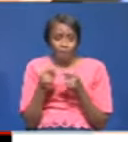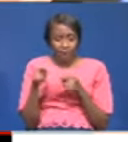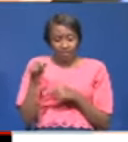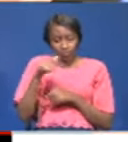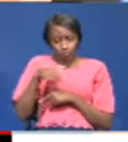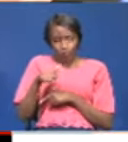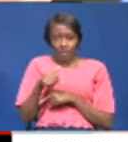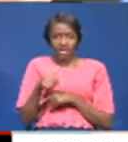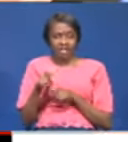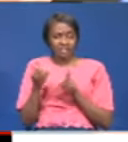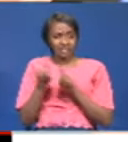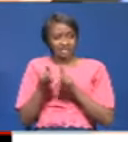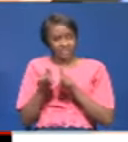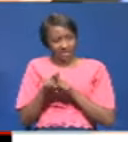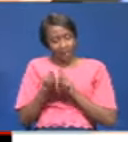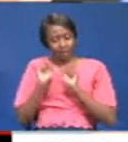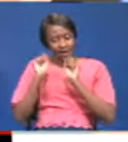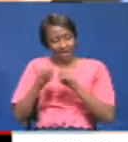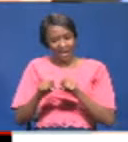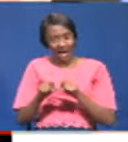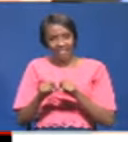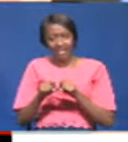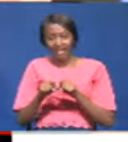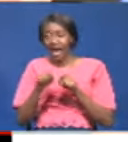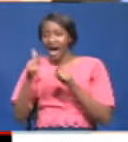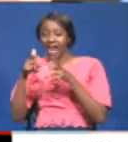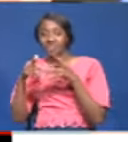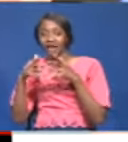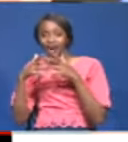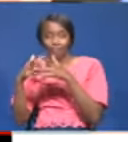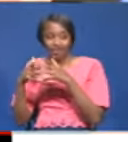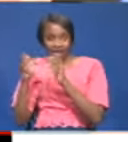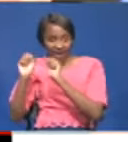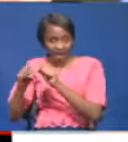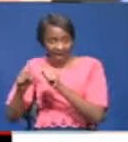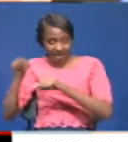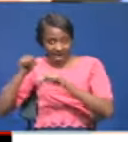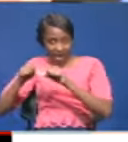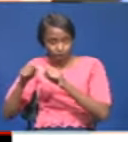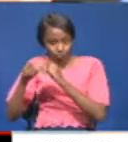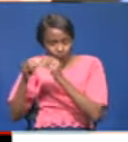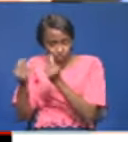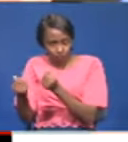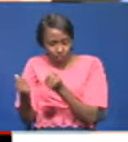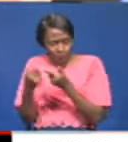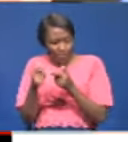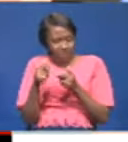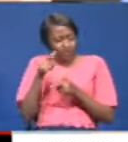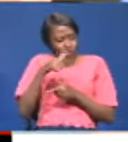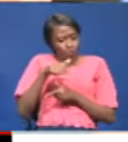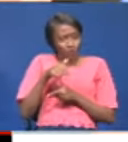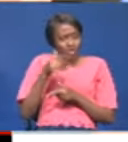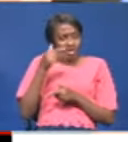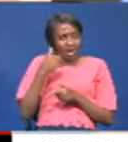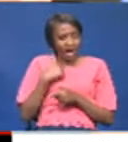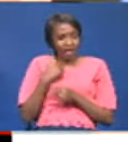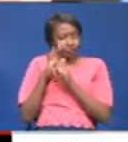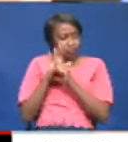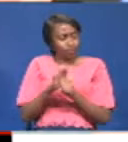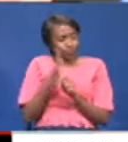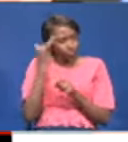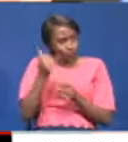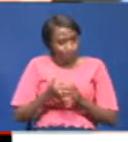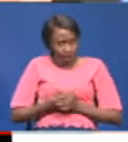So why double standard with them? Because they can do it. They have measures in other countries. You understand? In other countries, actually, some specific media, social media platforms have